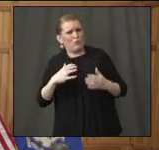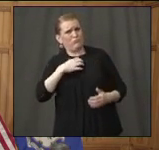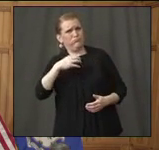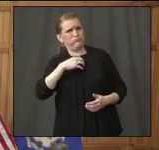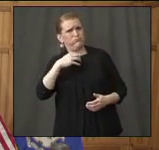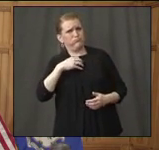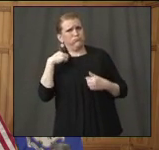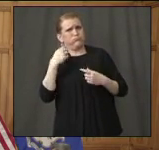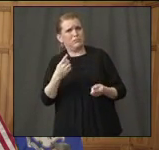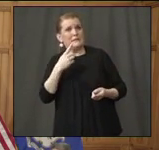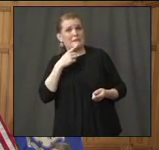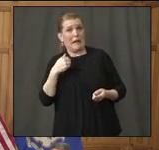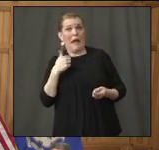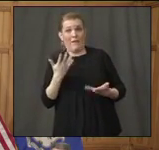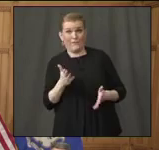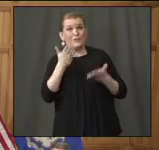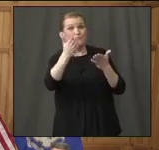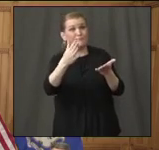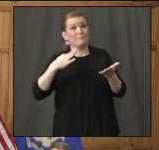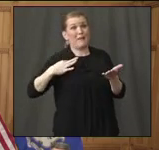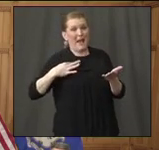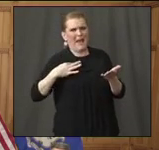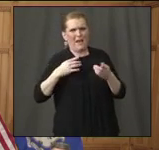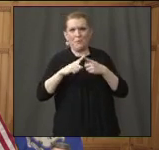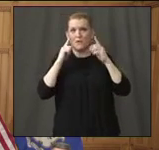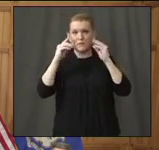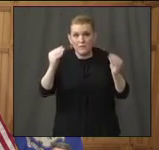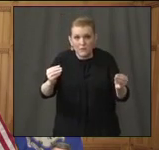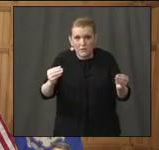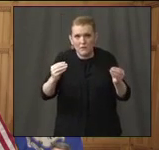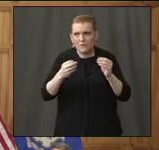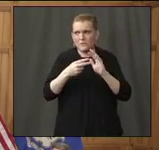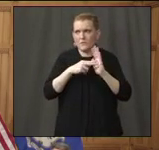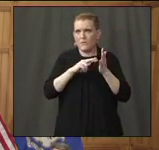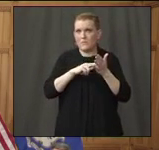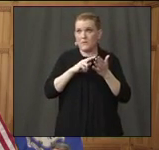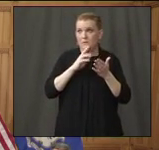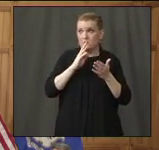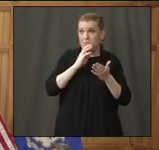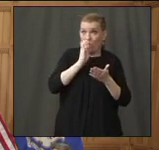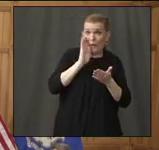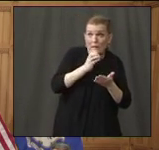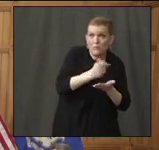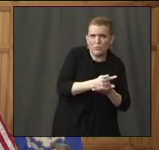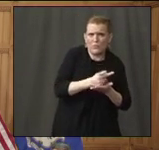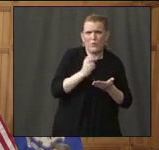kind of feedback. So they don't know if they're doing the correct thing, while they're applying.